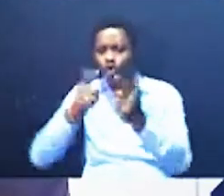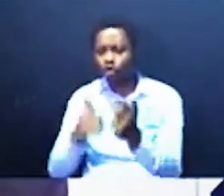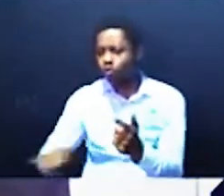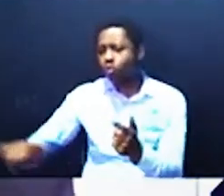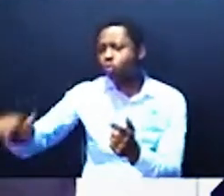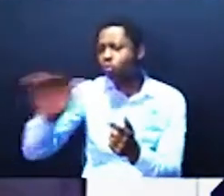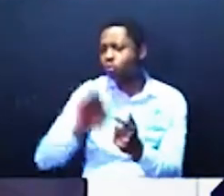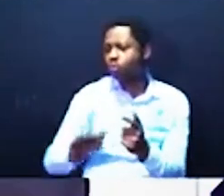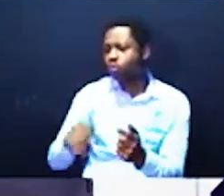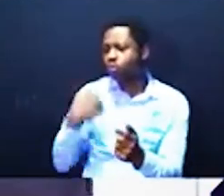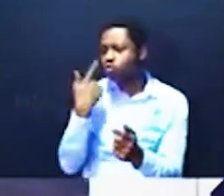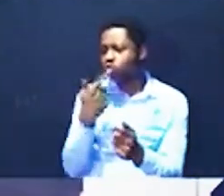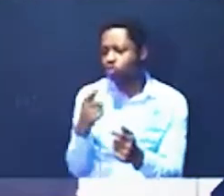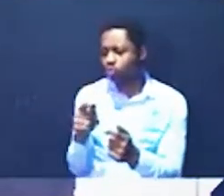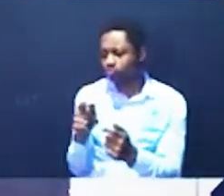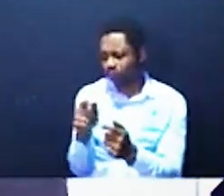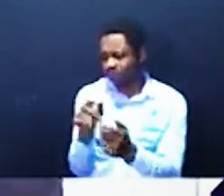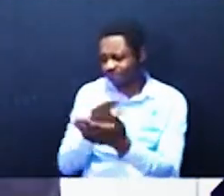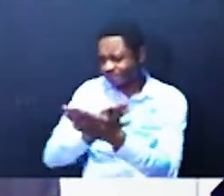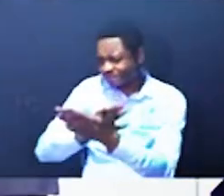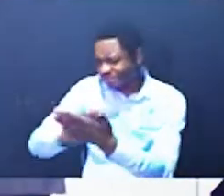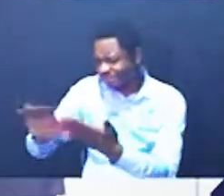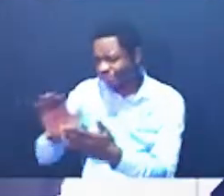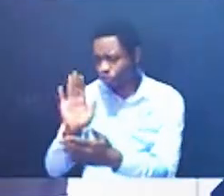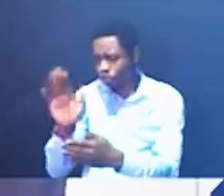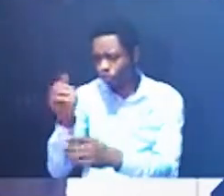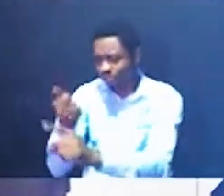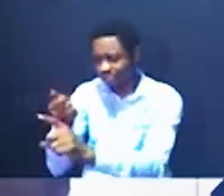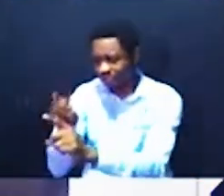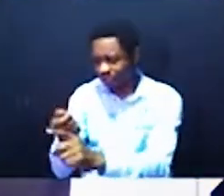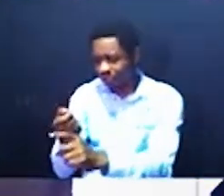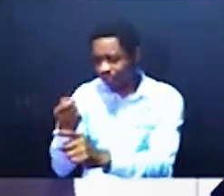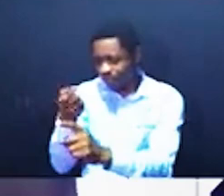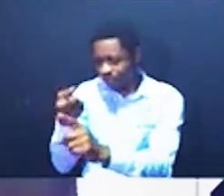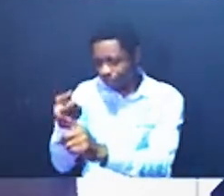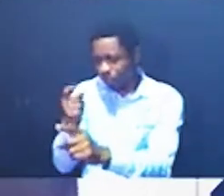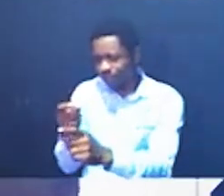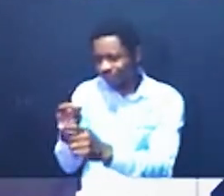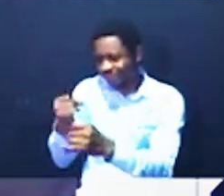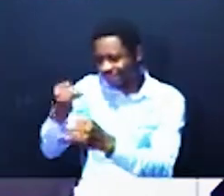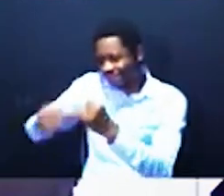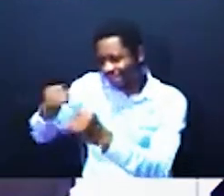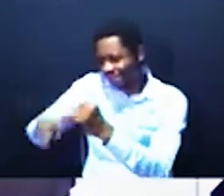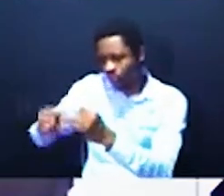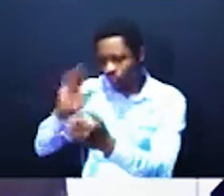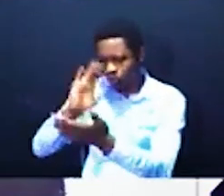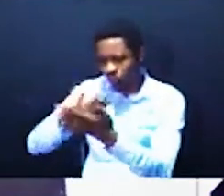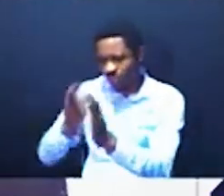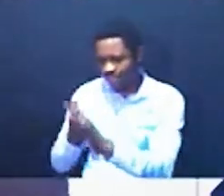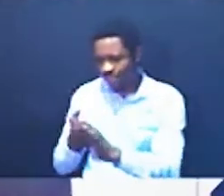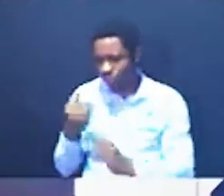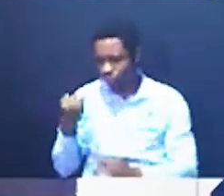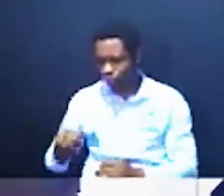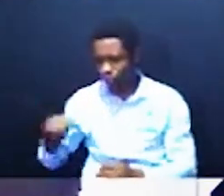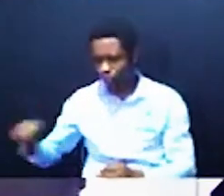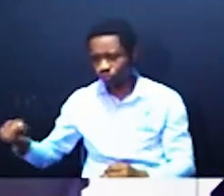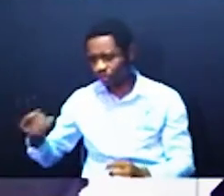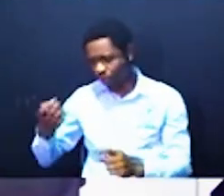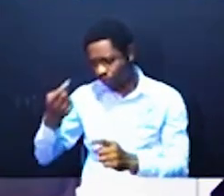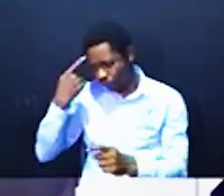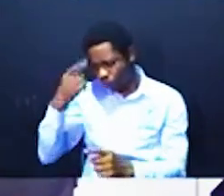will be instruments for special purposes, made holy, useful to the master,